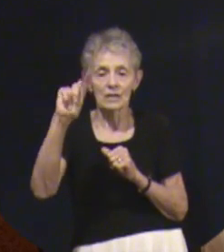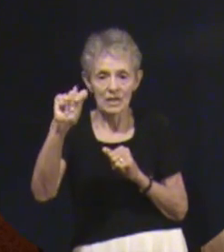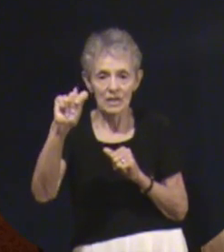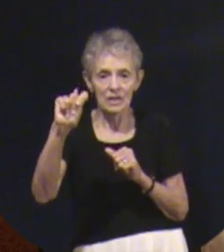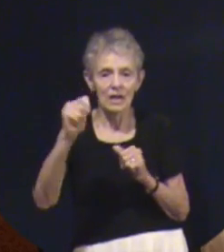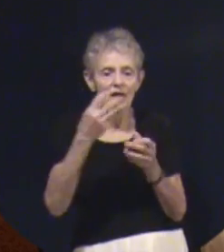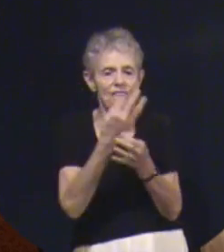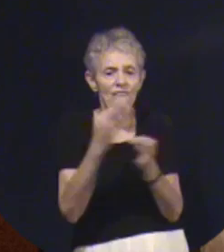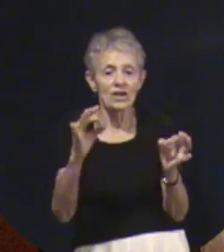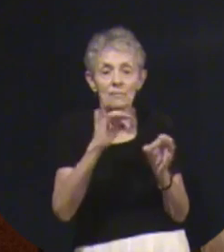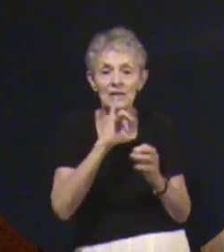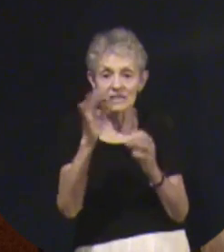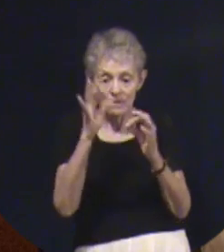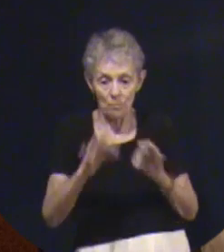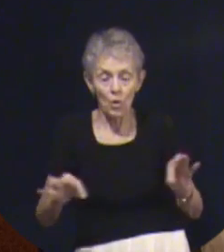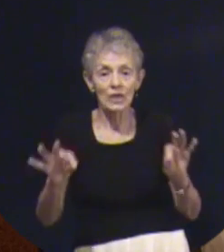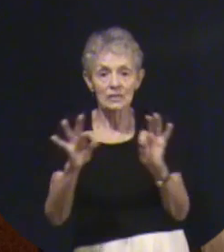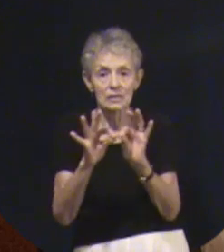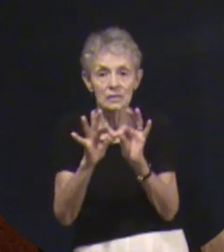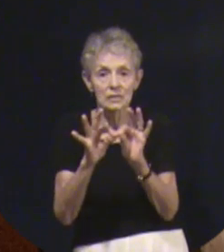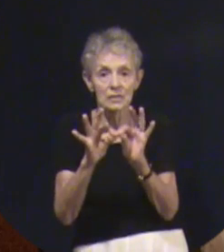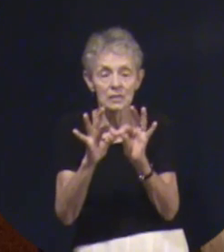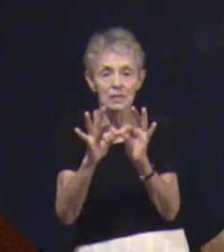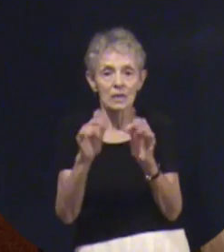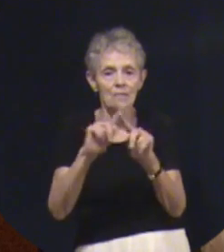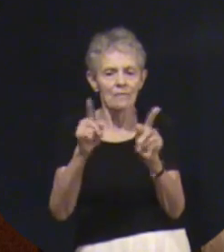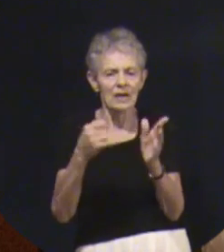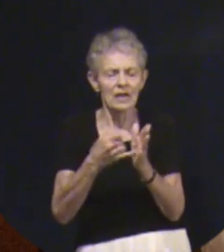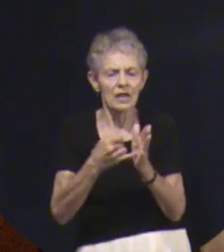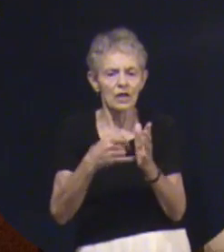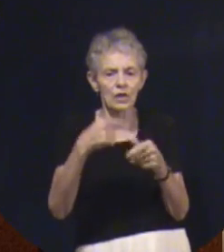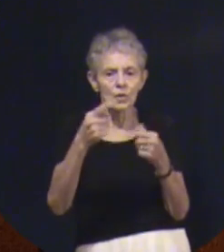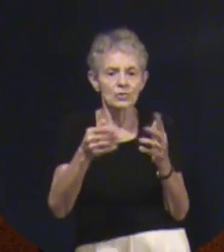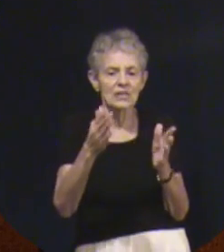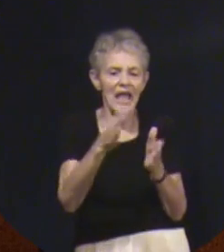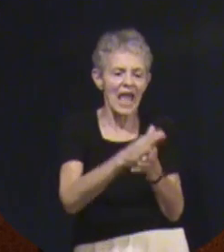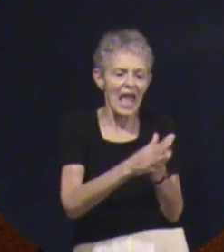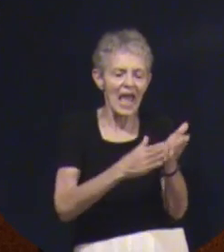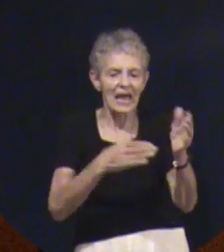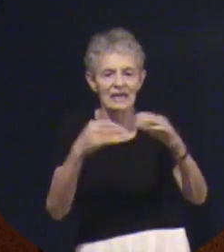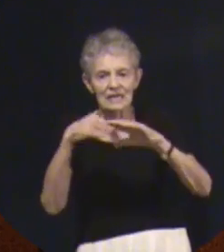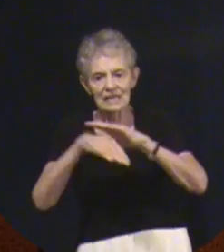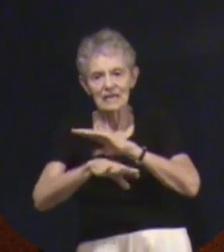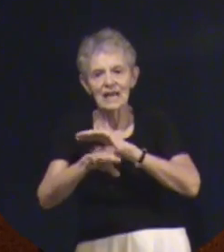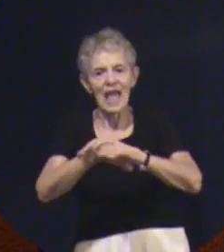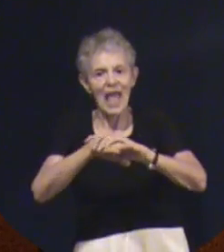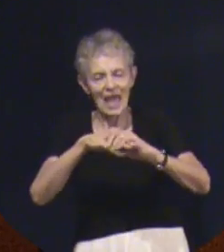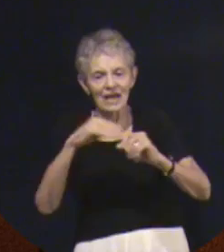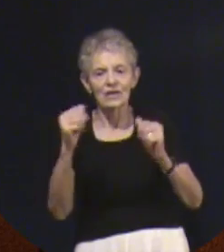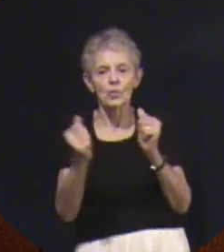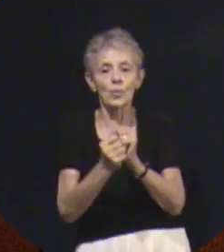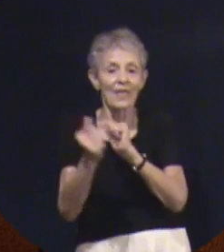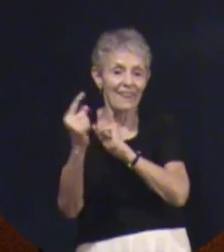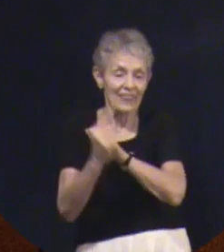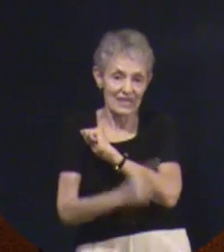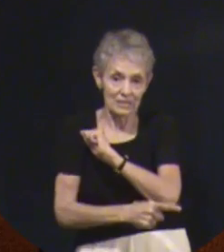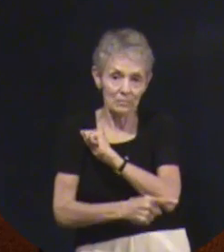Freedom, therefore, is important, but it goes hand in hand with discipline.